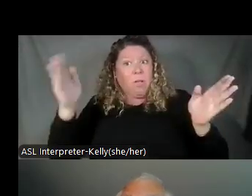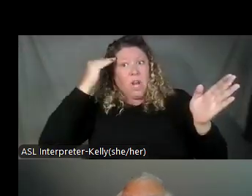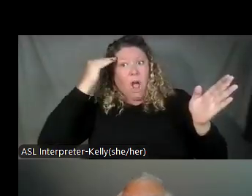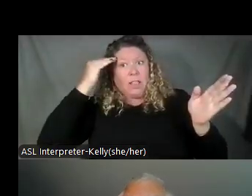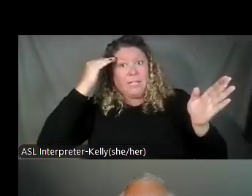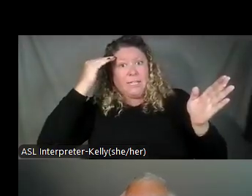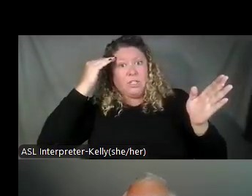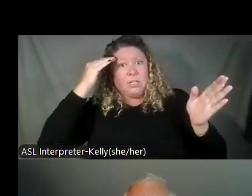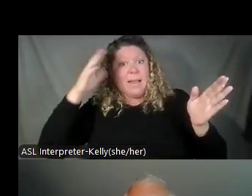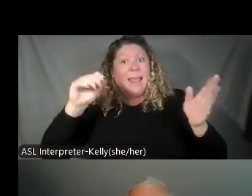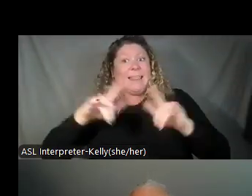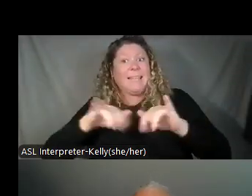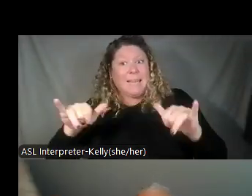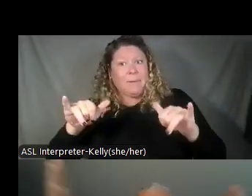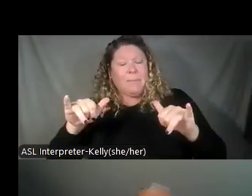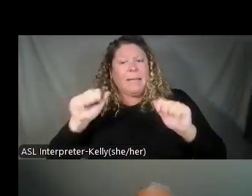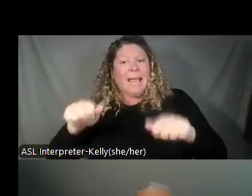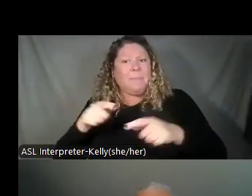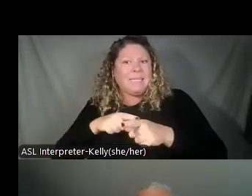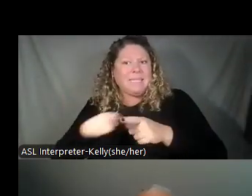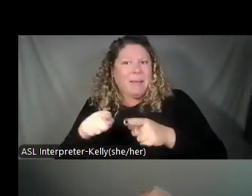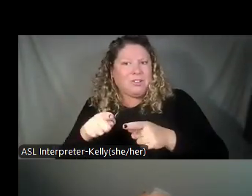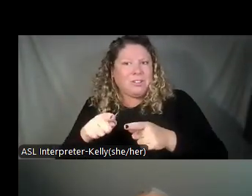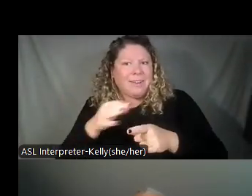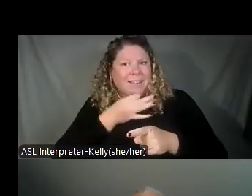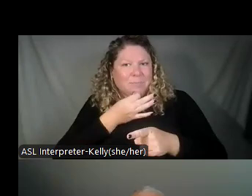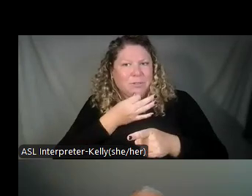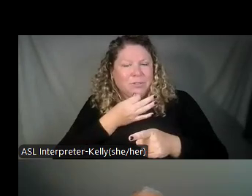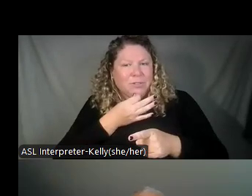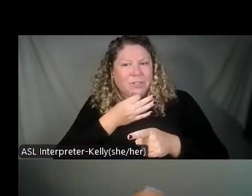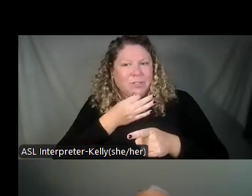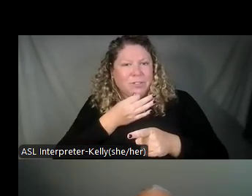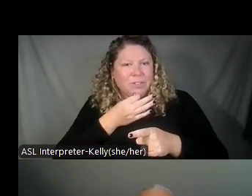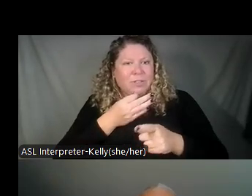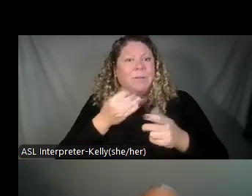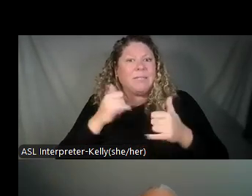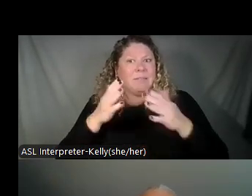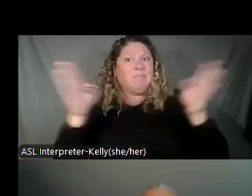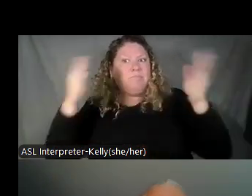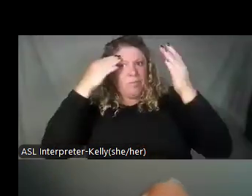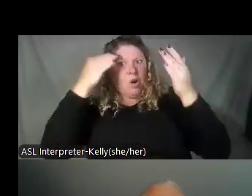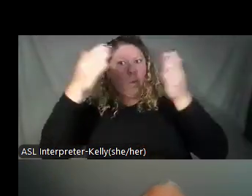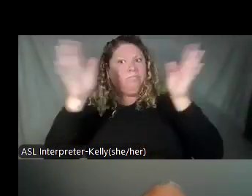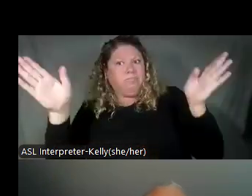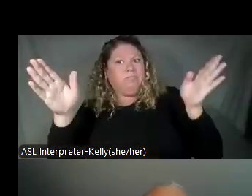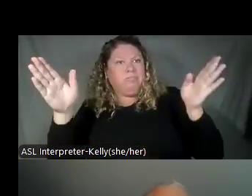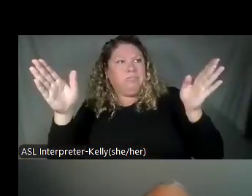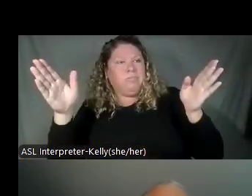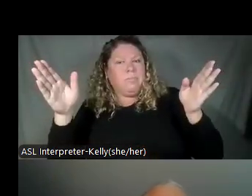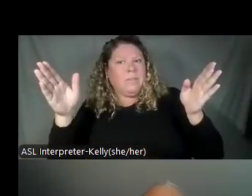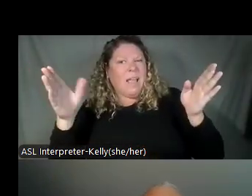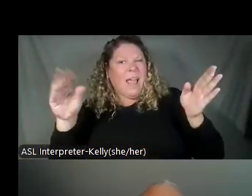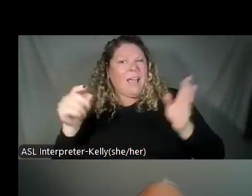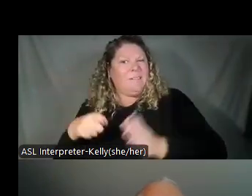wide range, but also had expertise in a specific area. And then creating a stable work